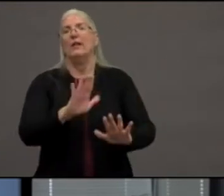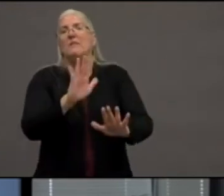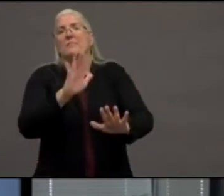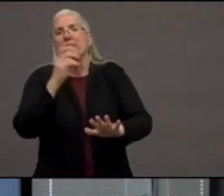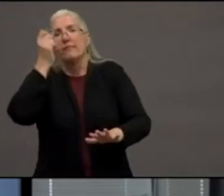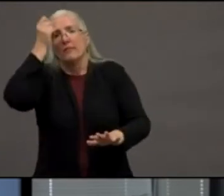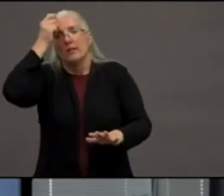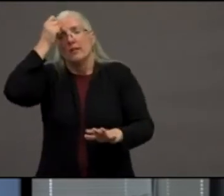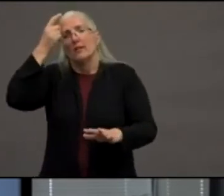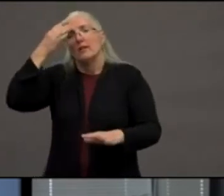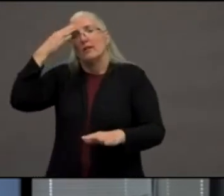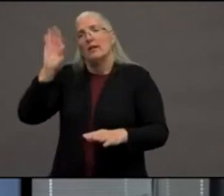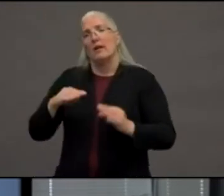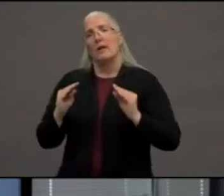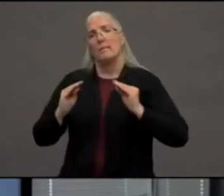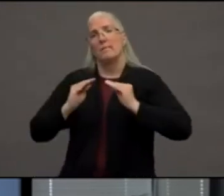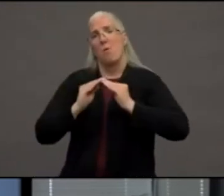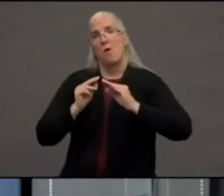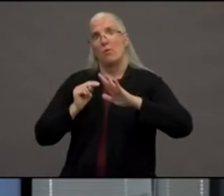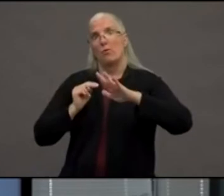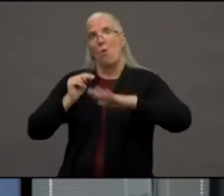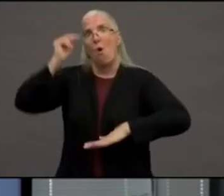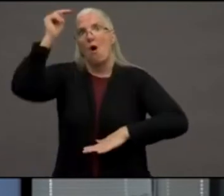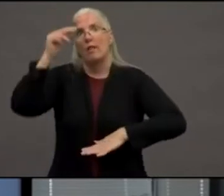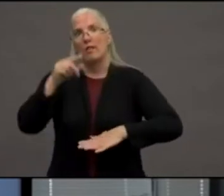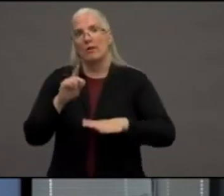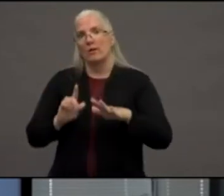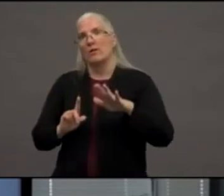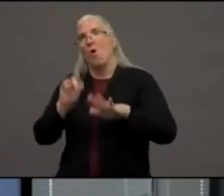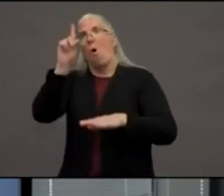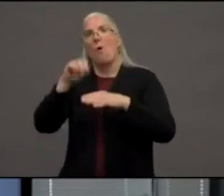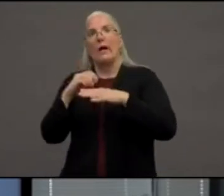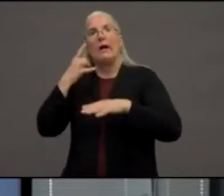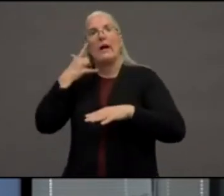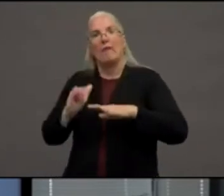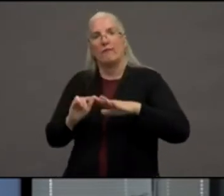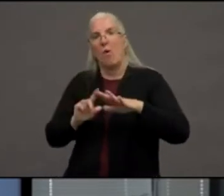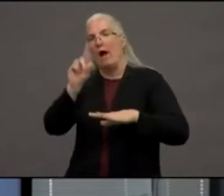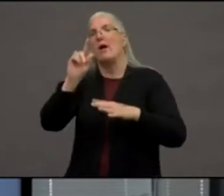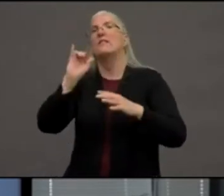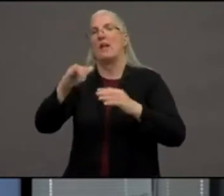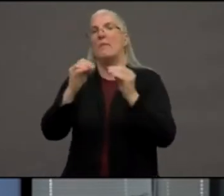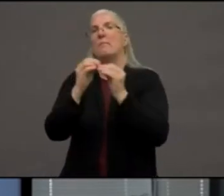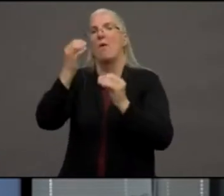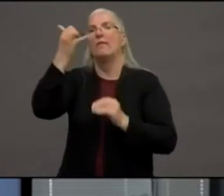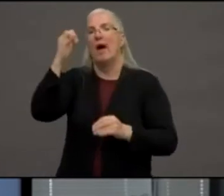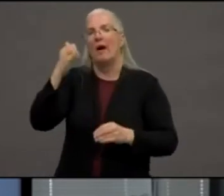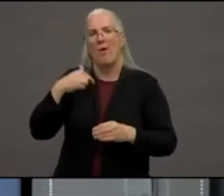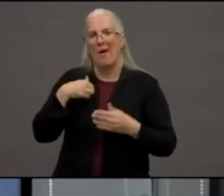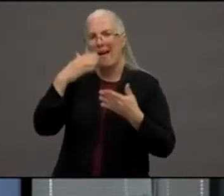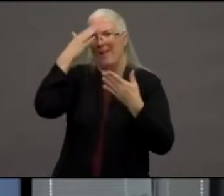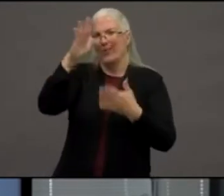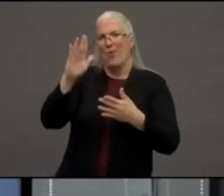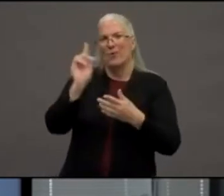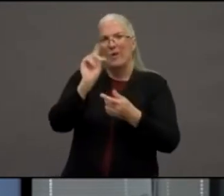right now is in the yellow. I do not know who that is. I want to say